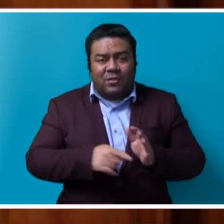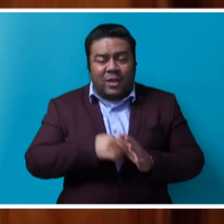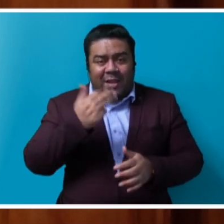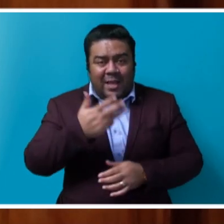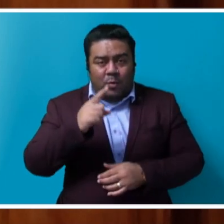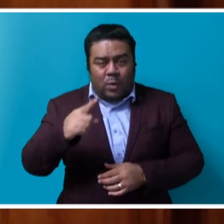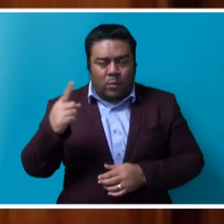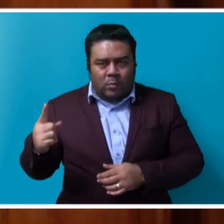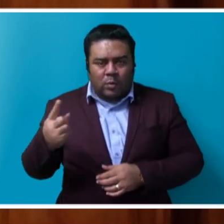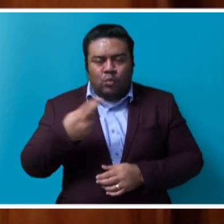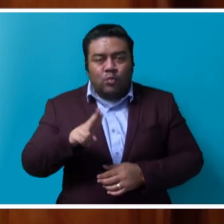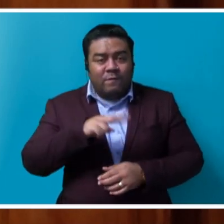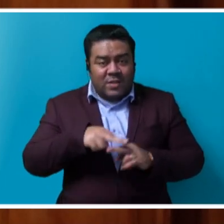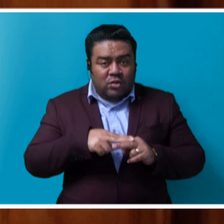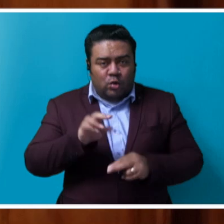from Fiji to Sydney,